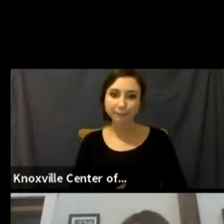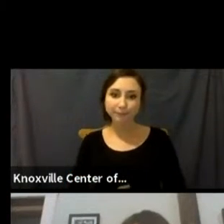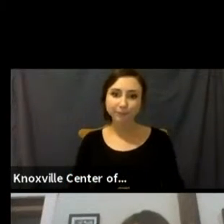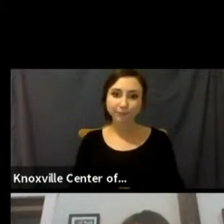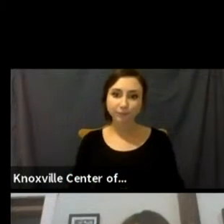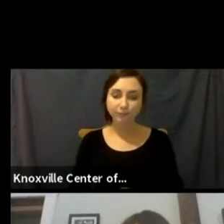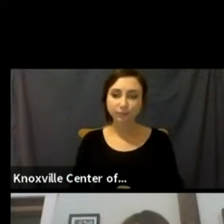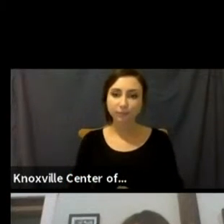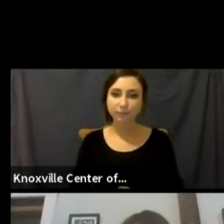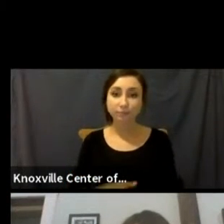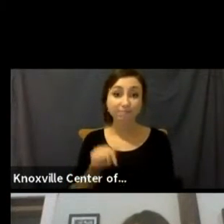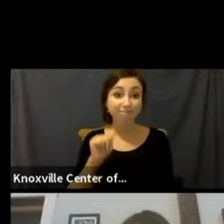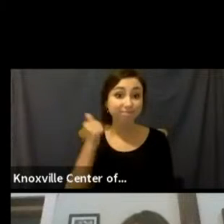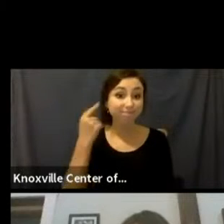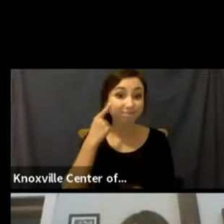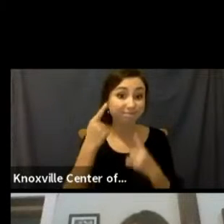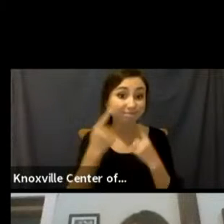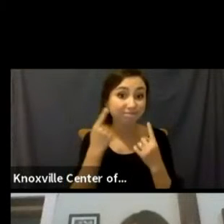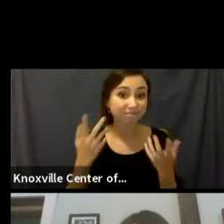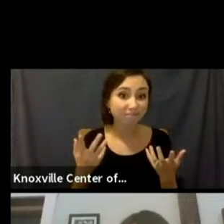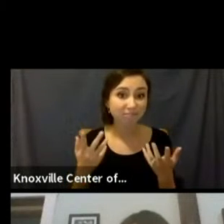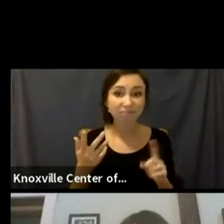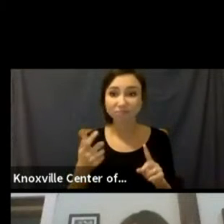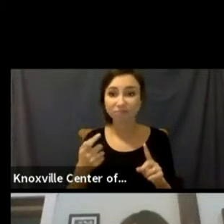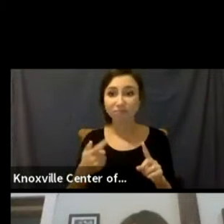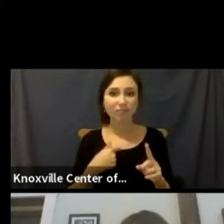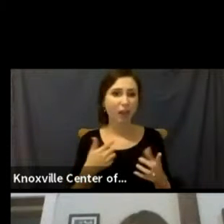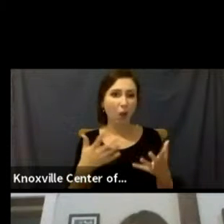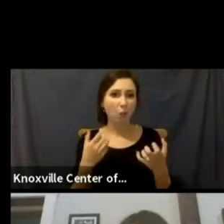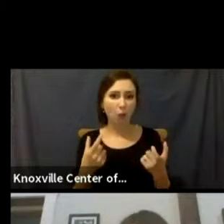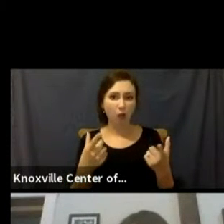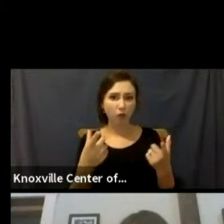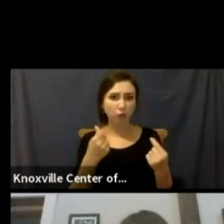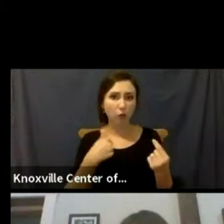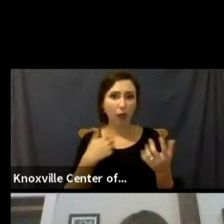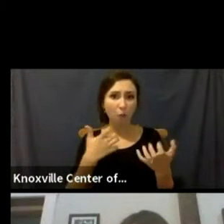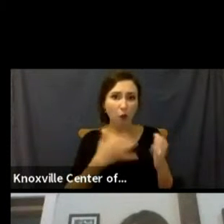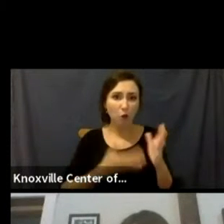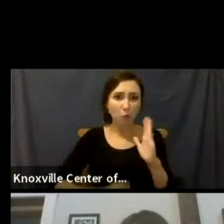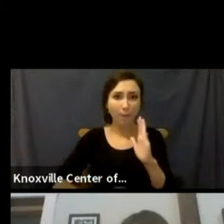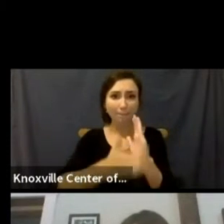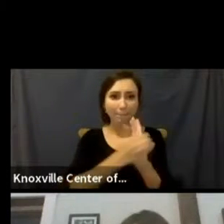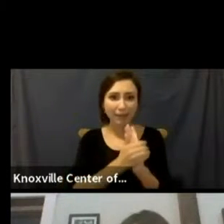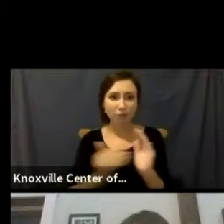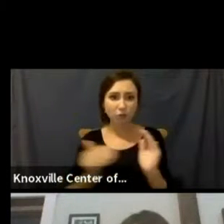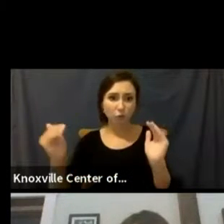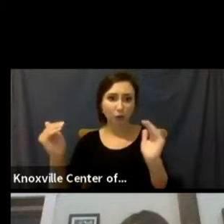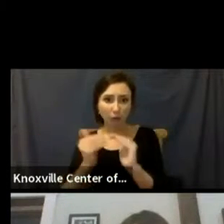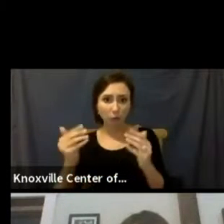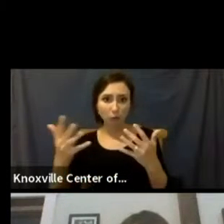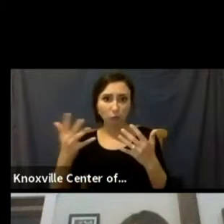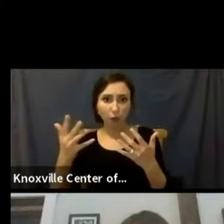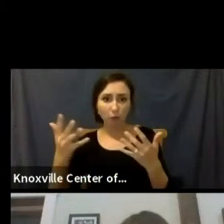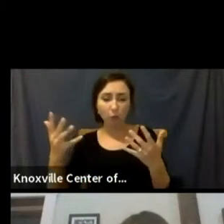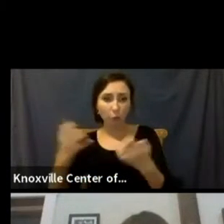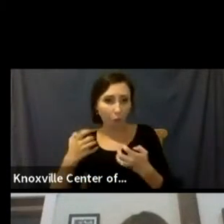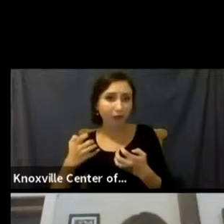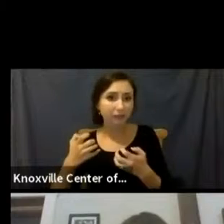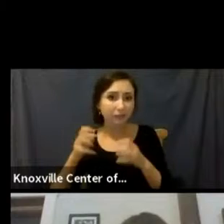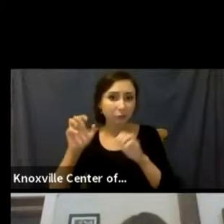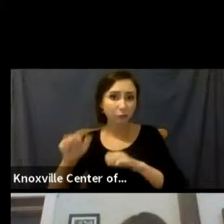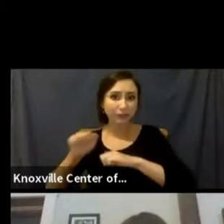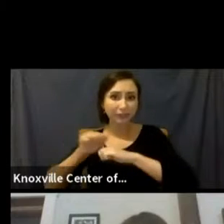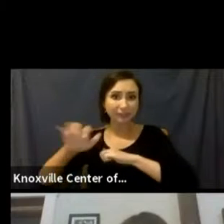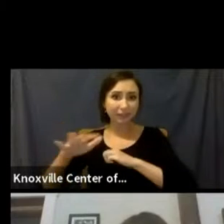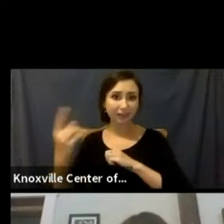Other folks' thoughts, please. And that's what I want to do, is amend this to equal what we want to be able to send something to them from